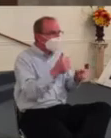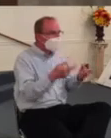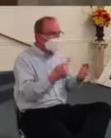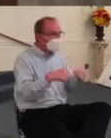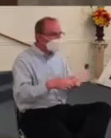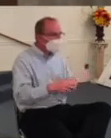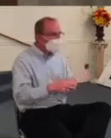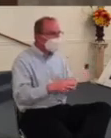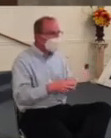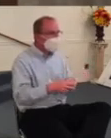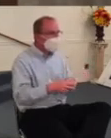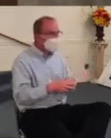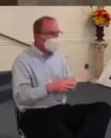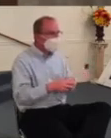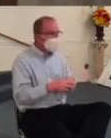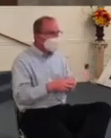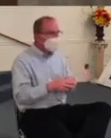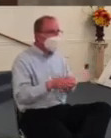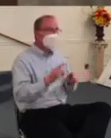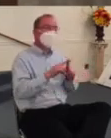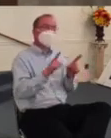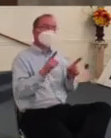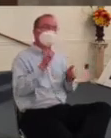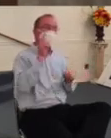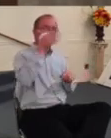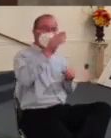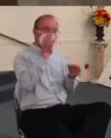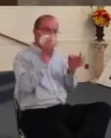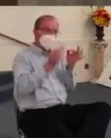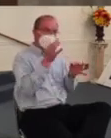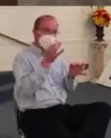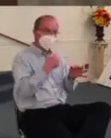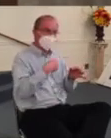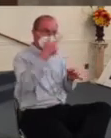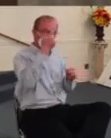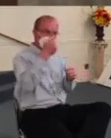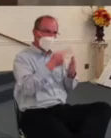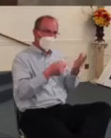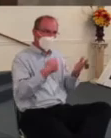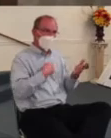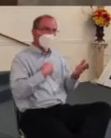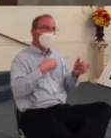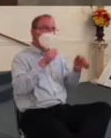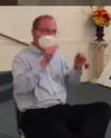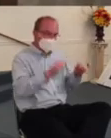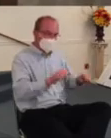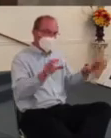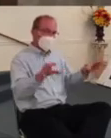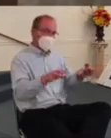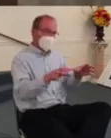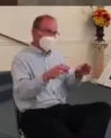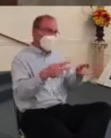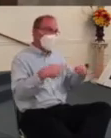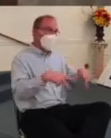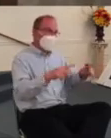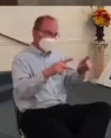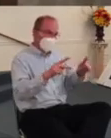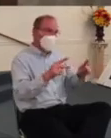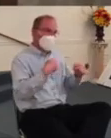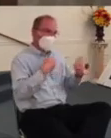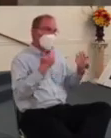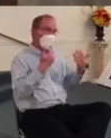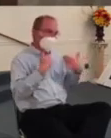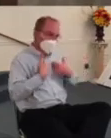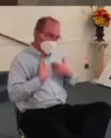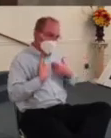I can do and the opportunities that do come along. And you know, I was a lot